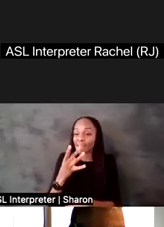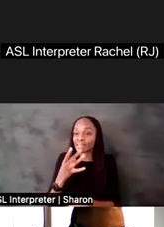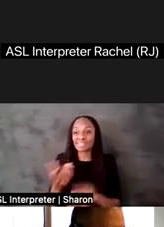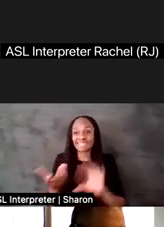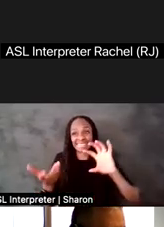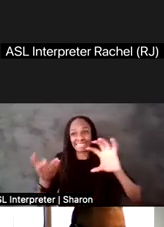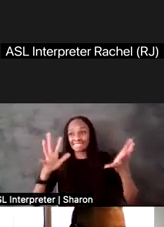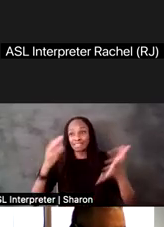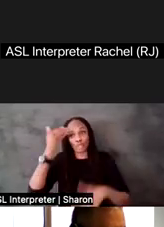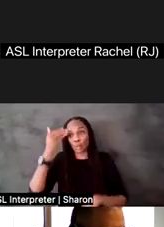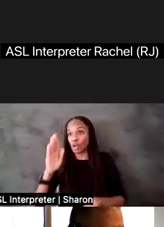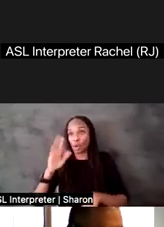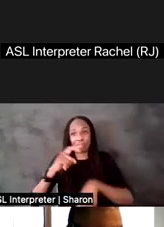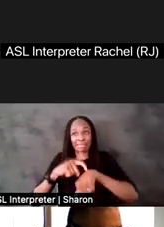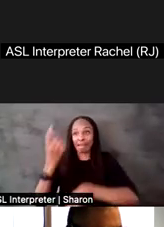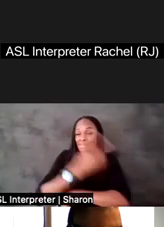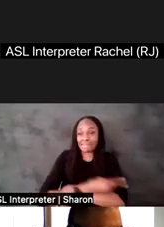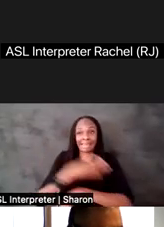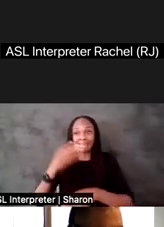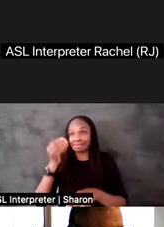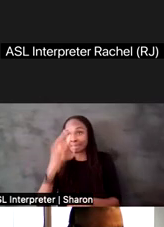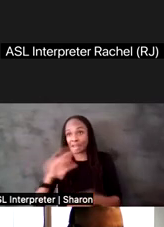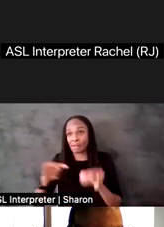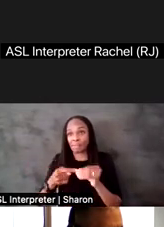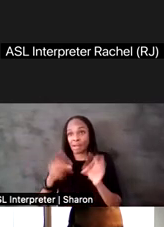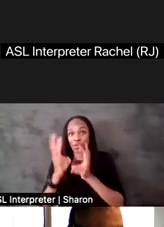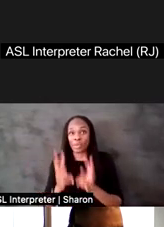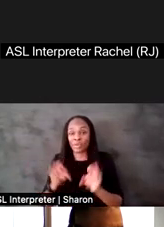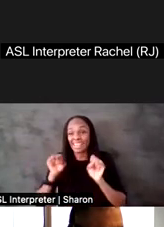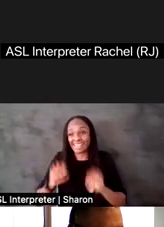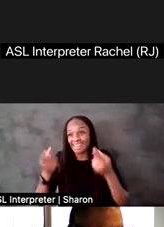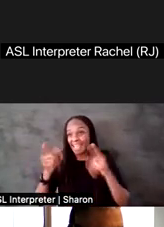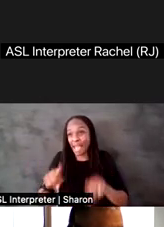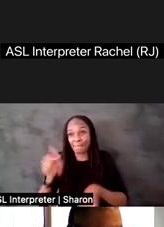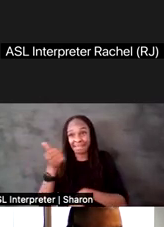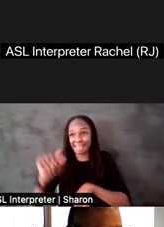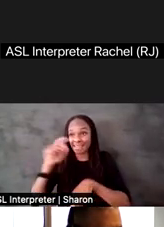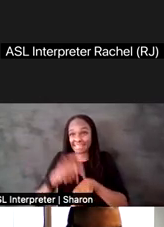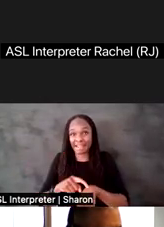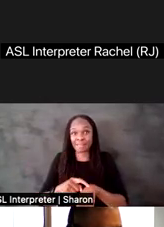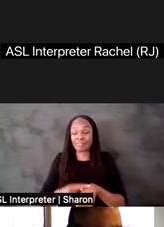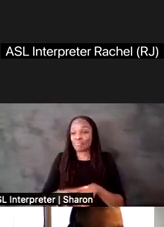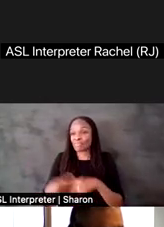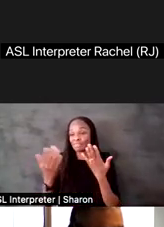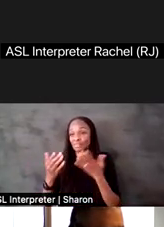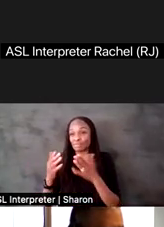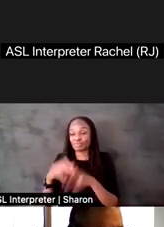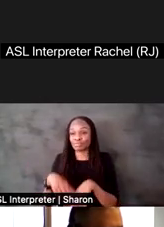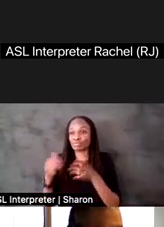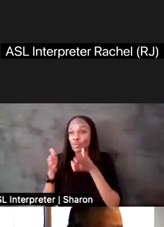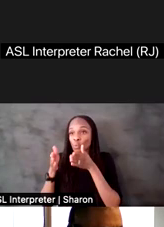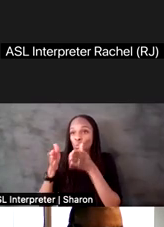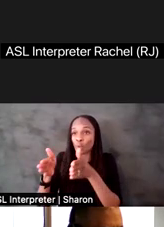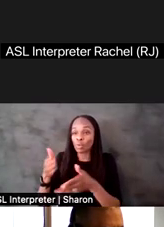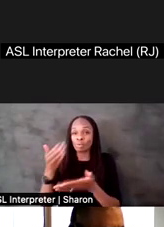know the time of day or weather, so they can happen at any time. Roadways could be impassable. You might